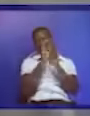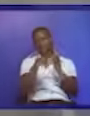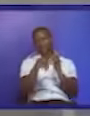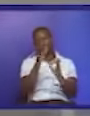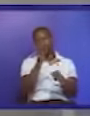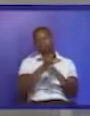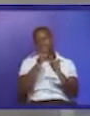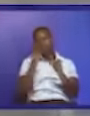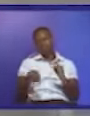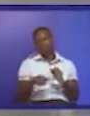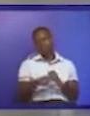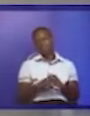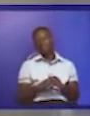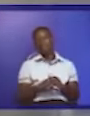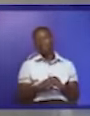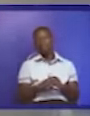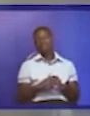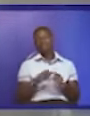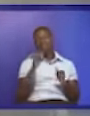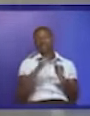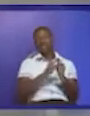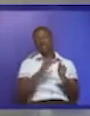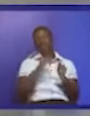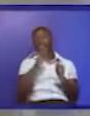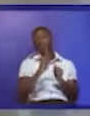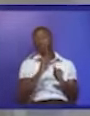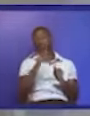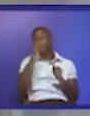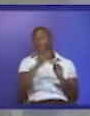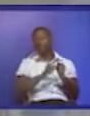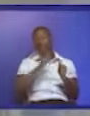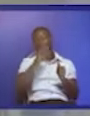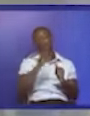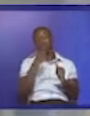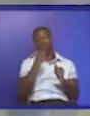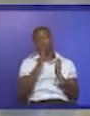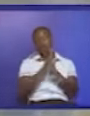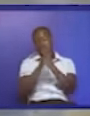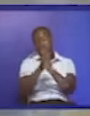receiveth. Everyone, not some, everyone.